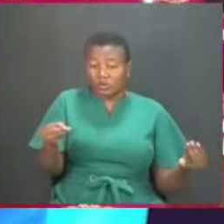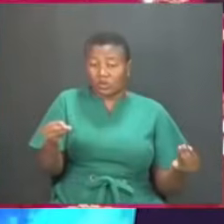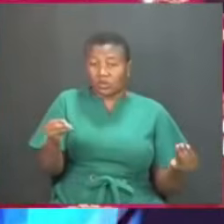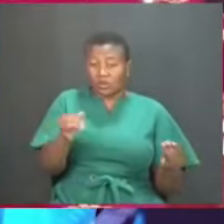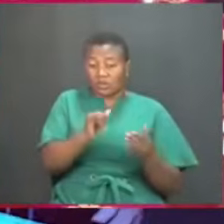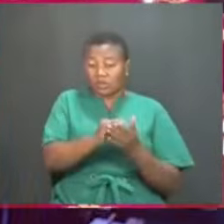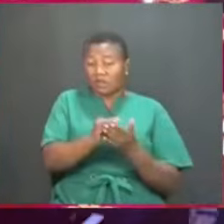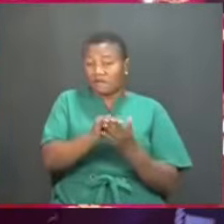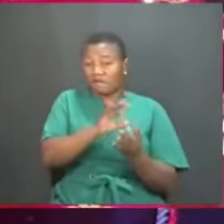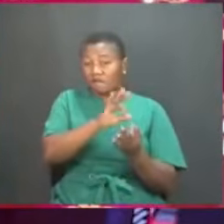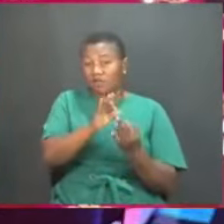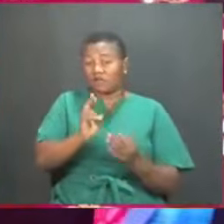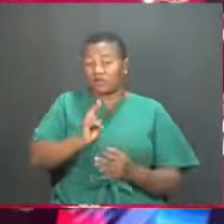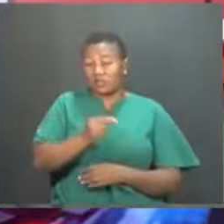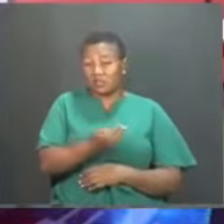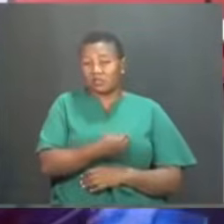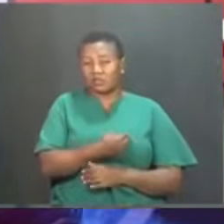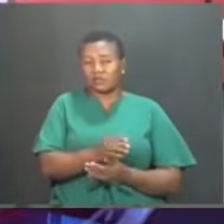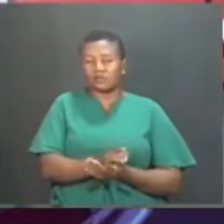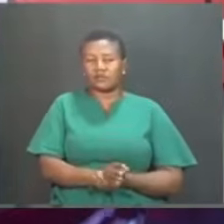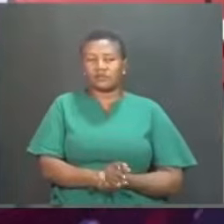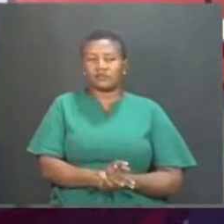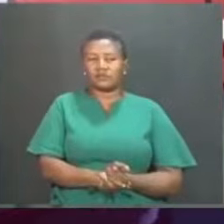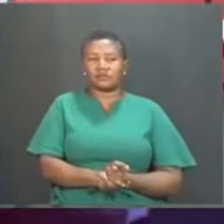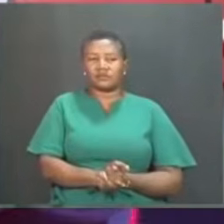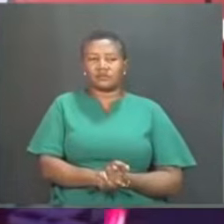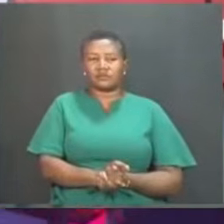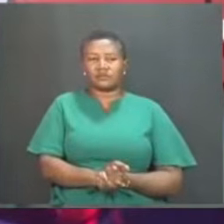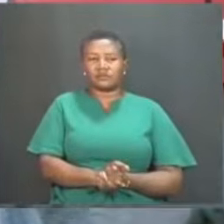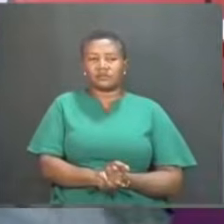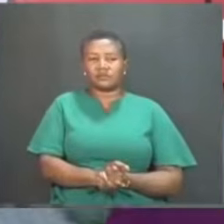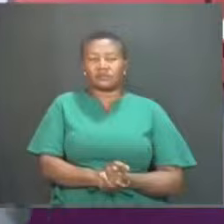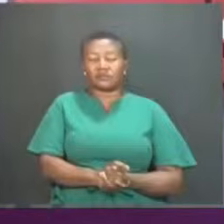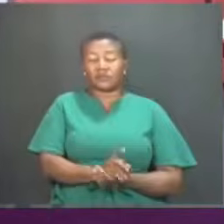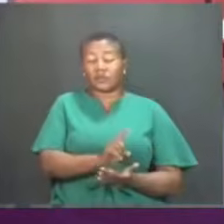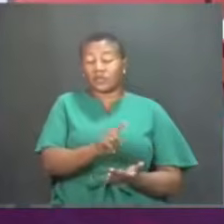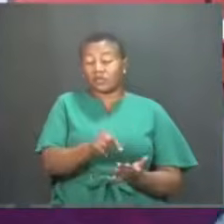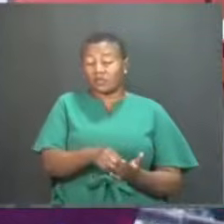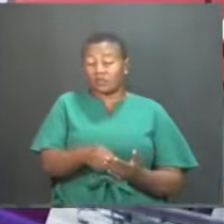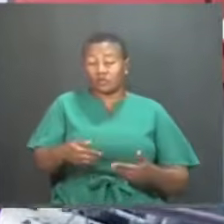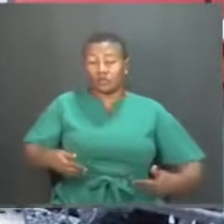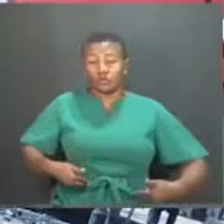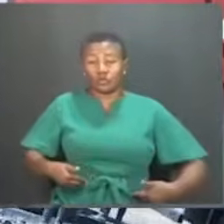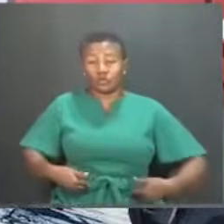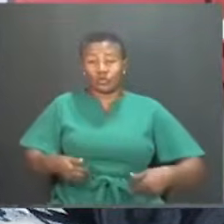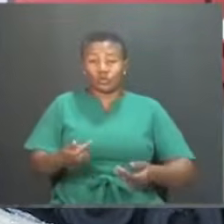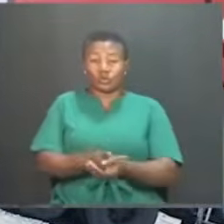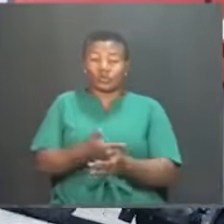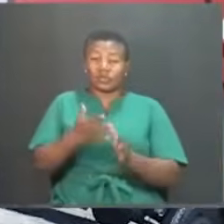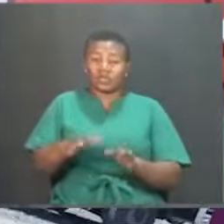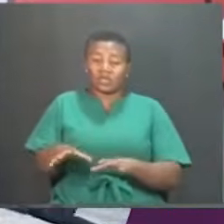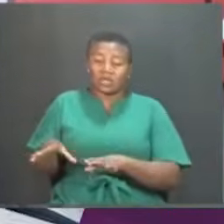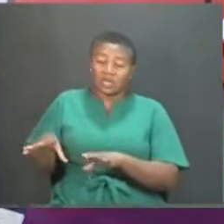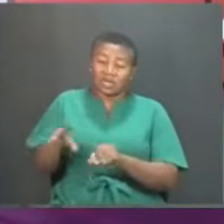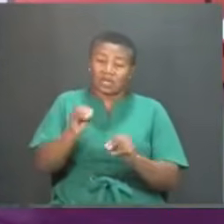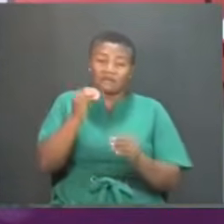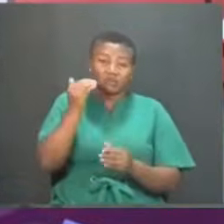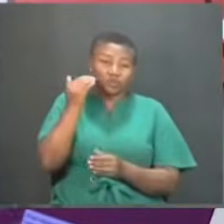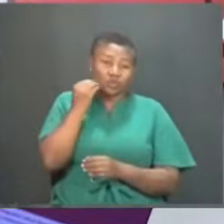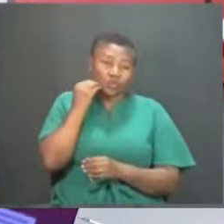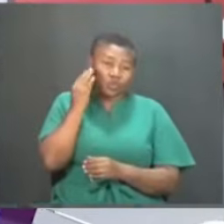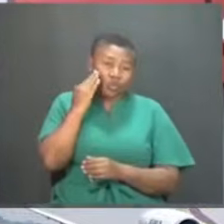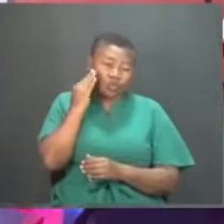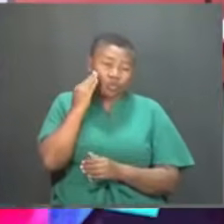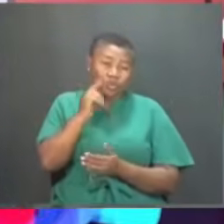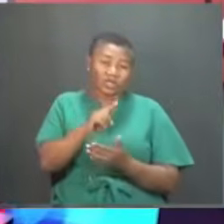us. Mr. Speaker, these young Ghanaians left their various houses with